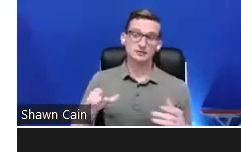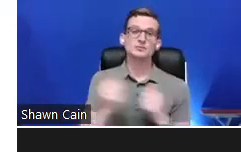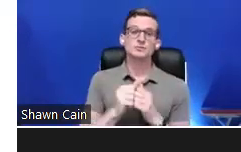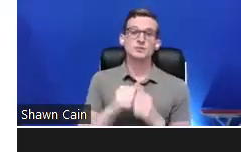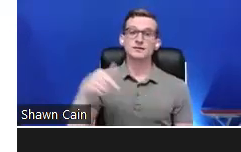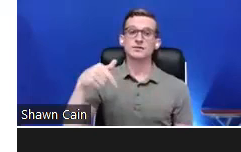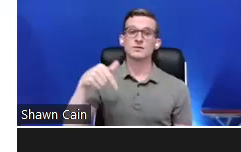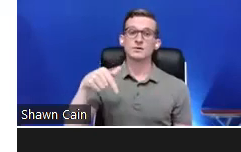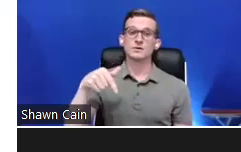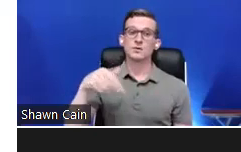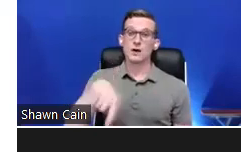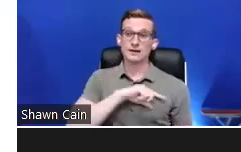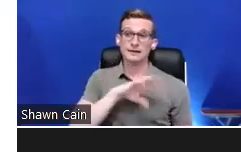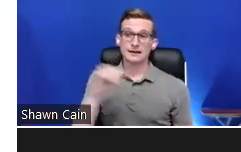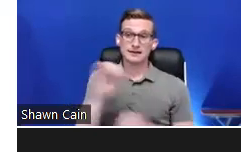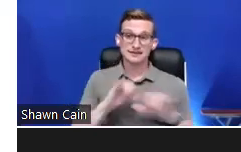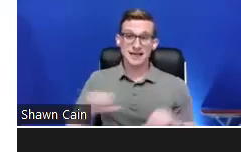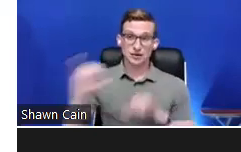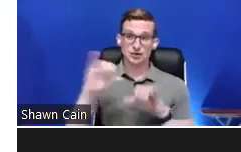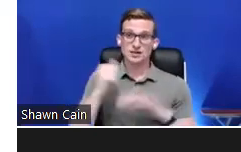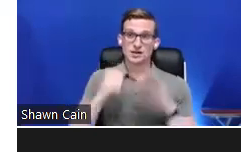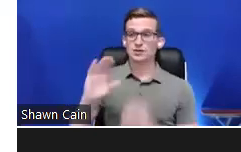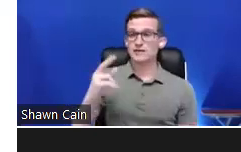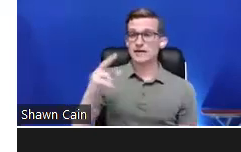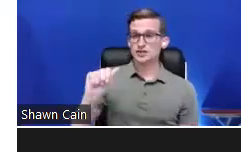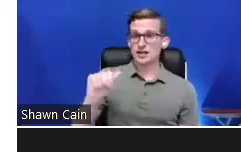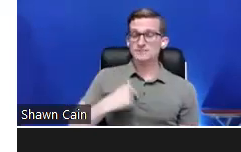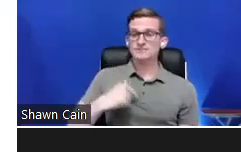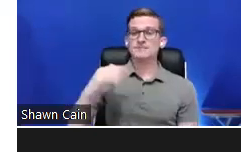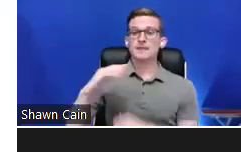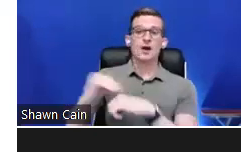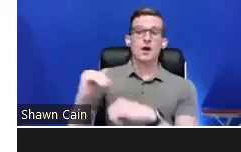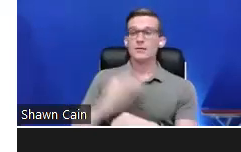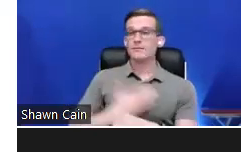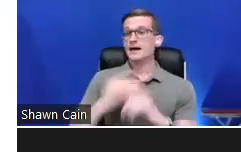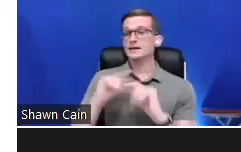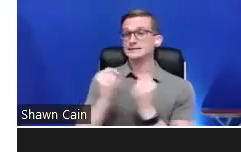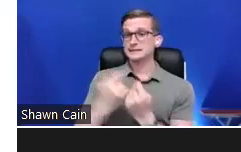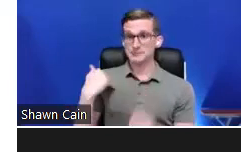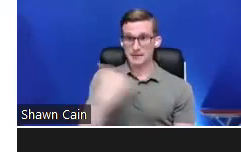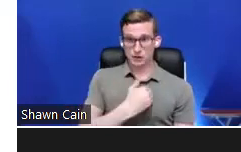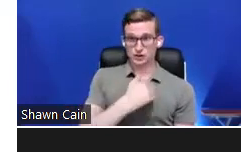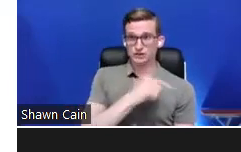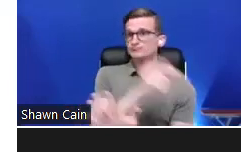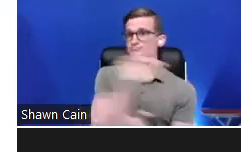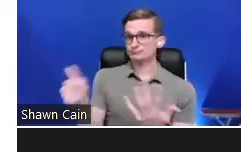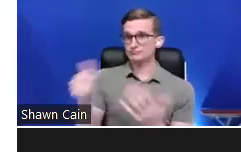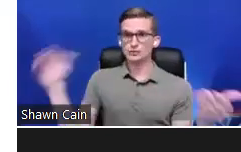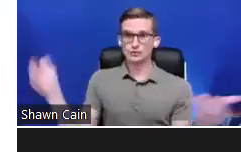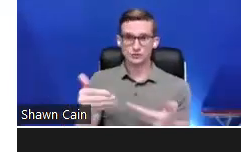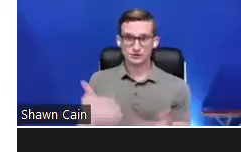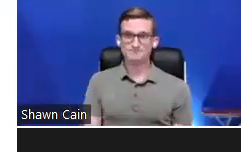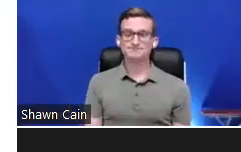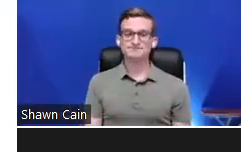the Behavioral Health Administration. I will call on members of my team and we will introduce ourselves today. And I